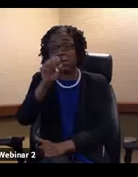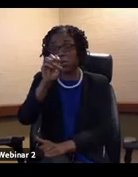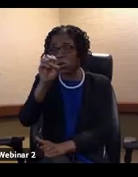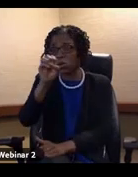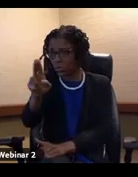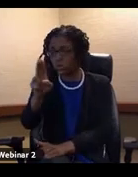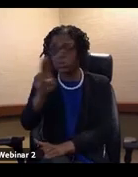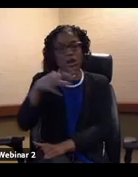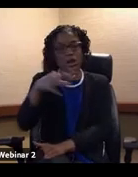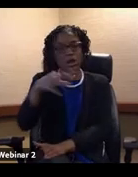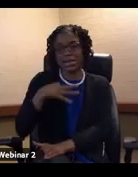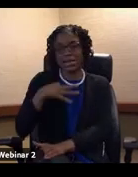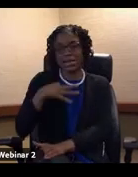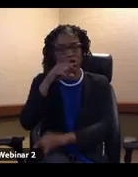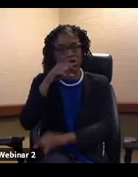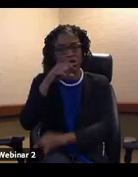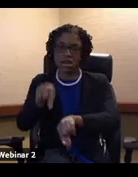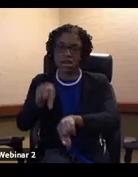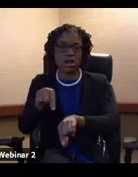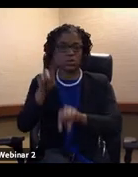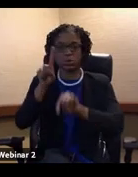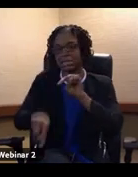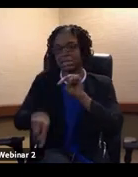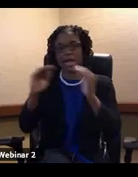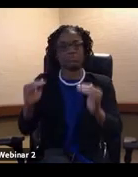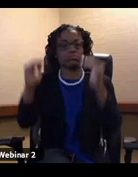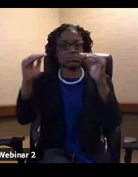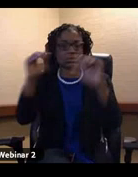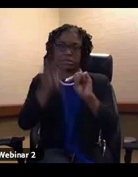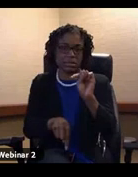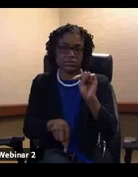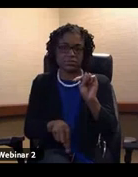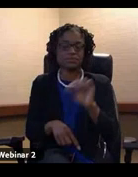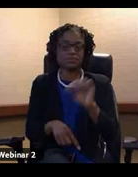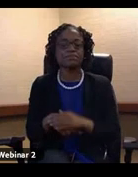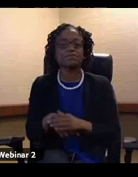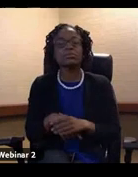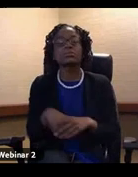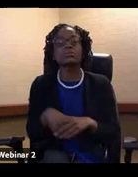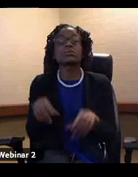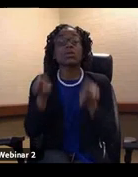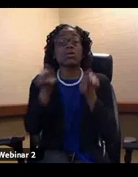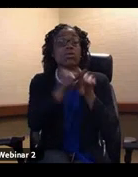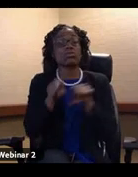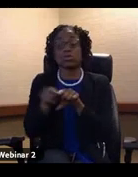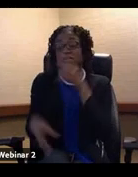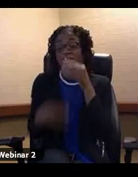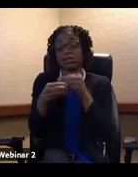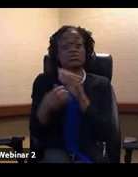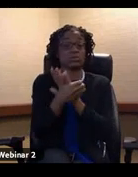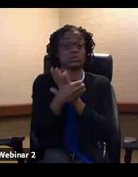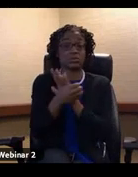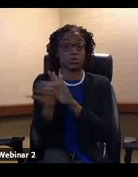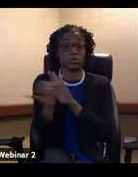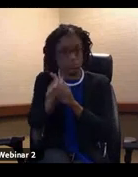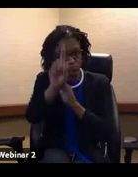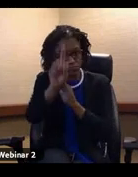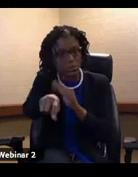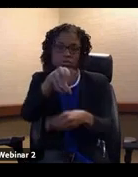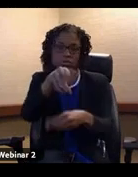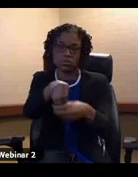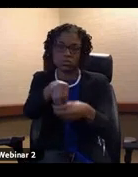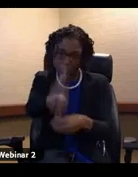your application will be deemed non-responsive and will not proceed to the peer review. There are also additional attachments that must